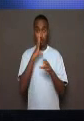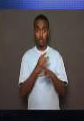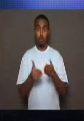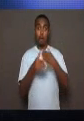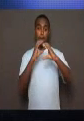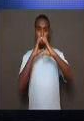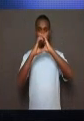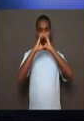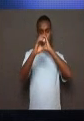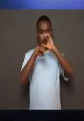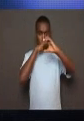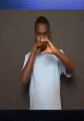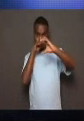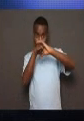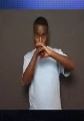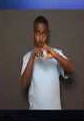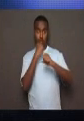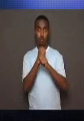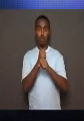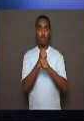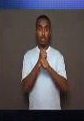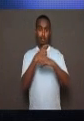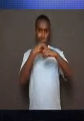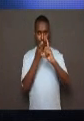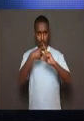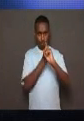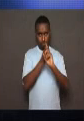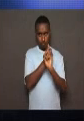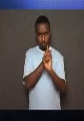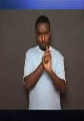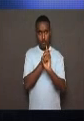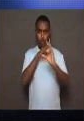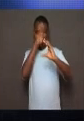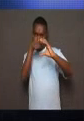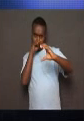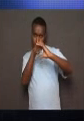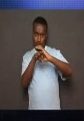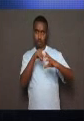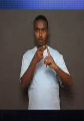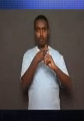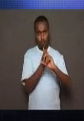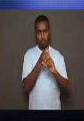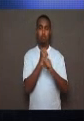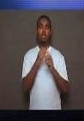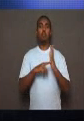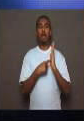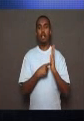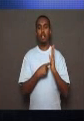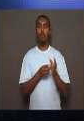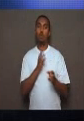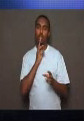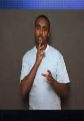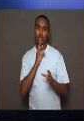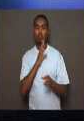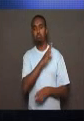a plumber whose specialty is to install and repair pipes and fittings for water